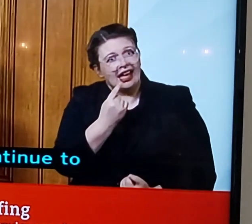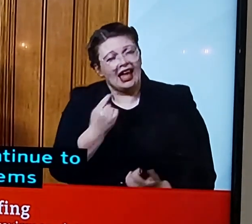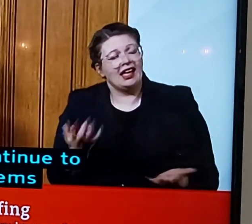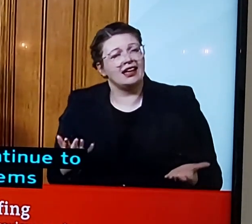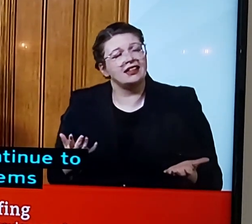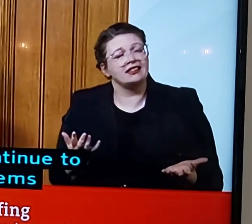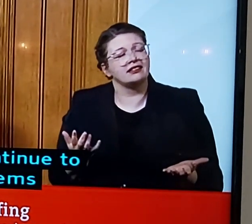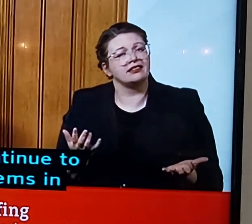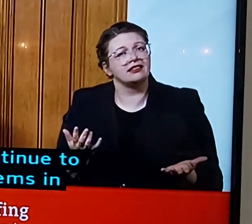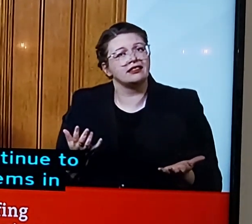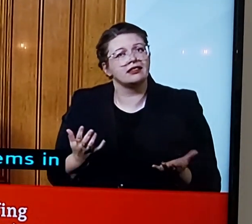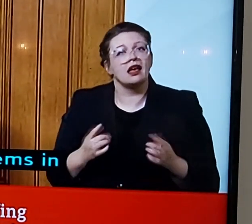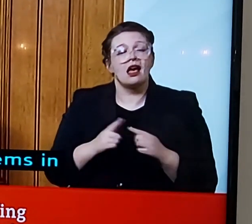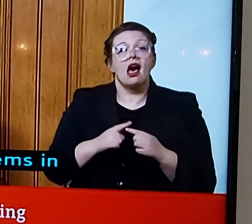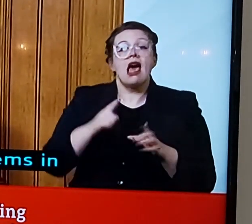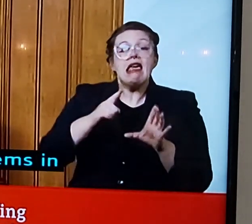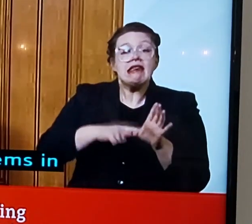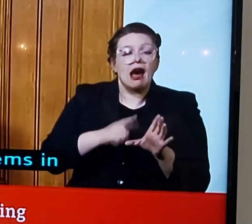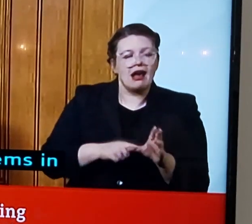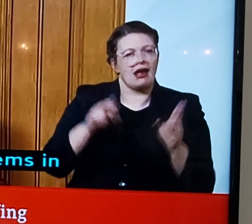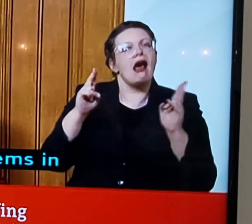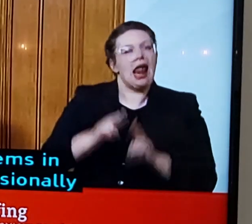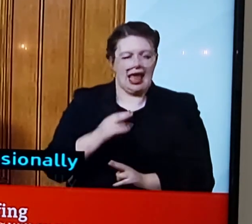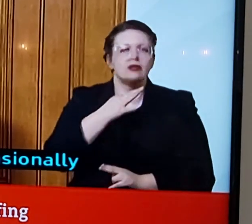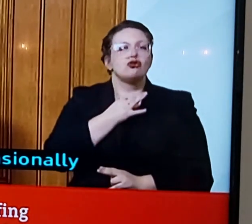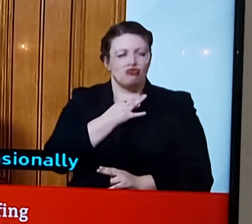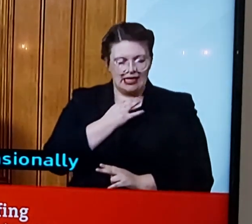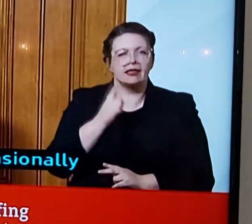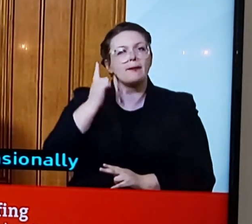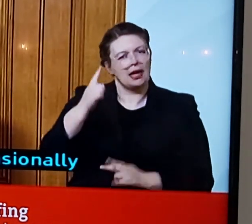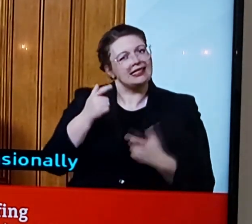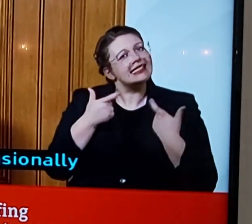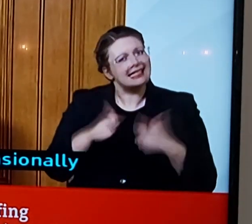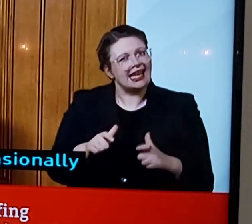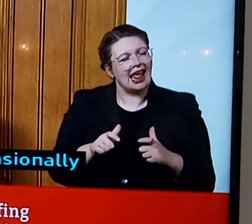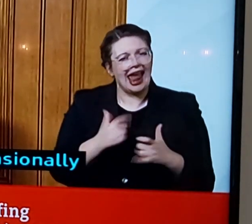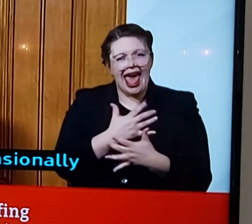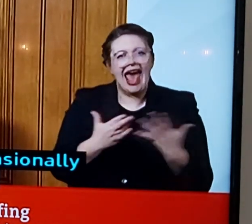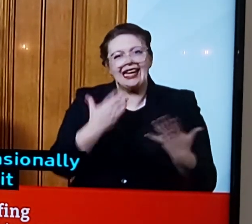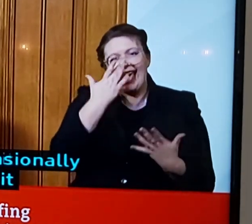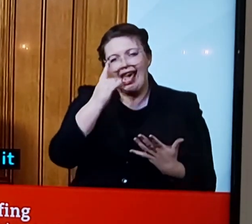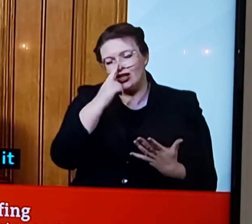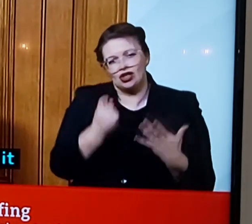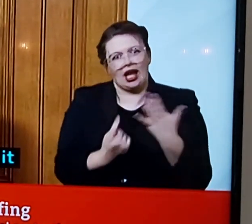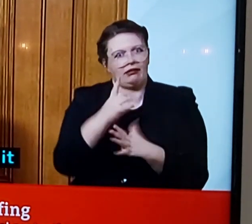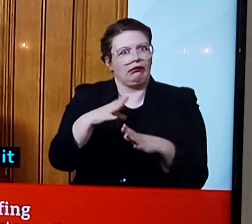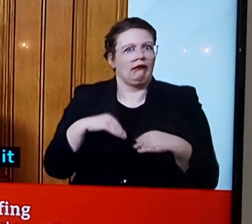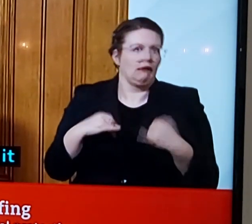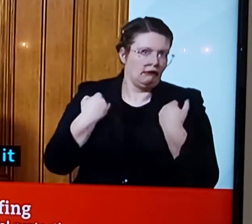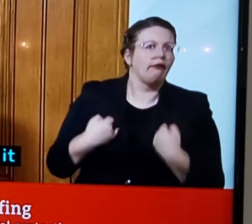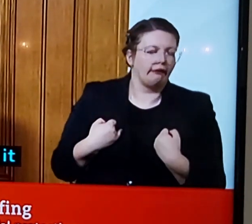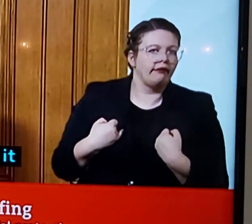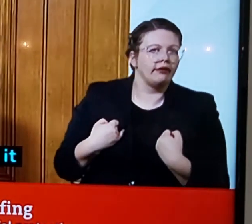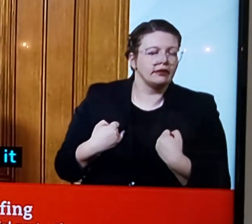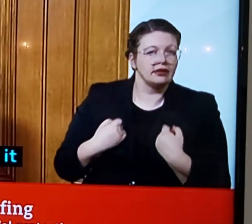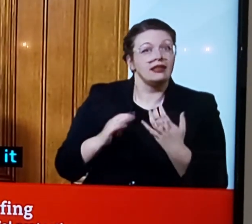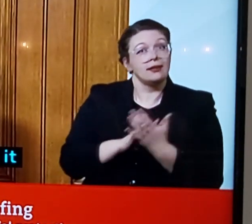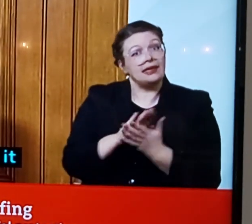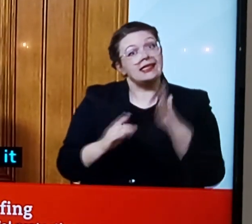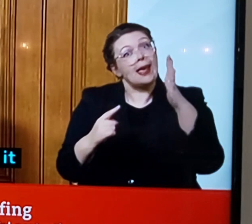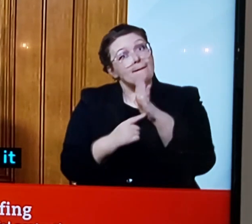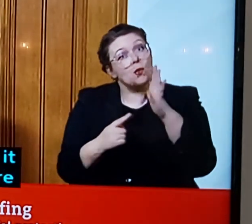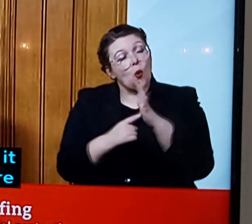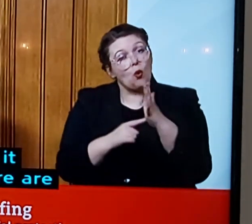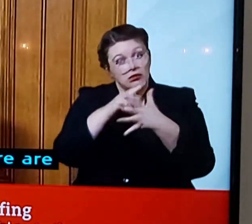it decreases over age, but there's still significant health problems all the way through. So it will be critical that once we've got